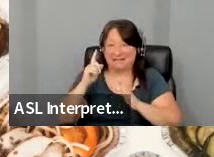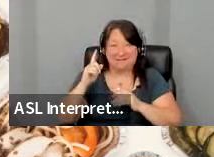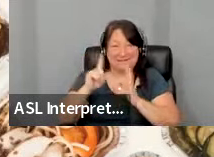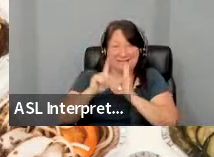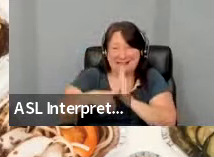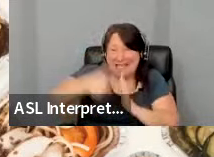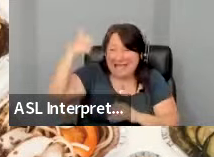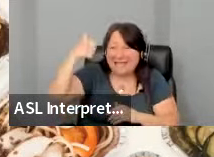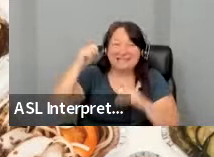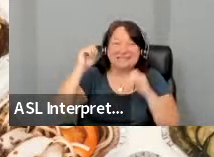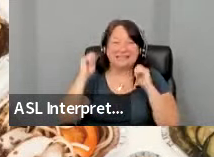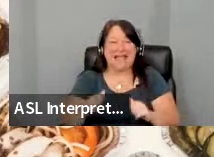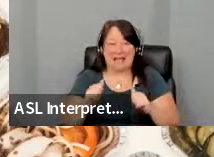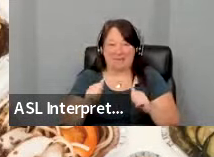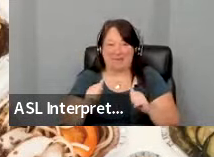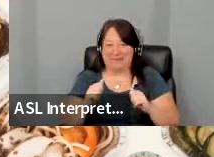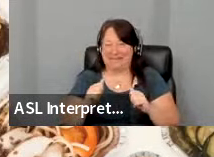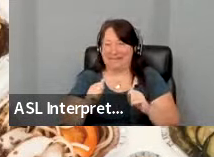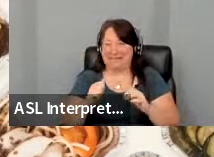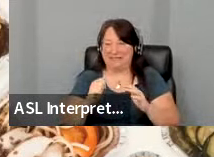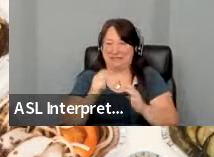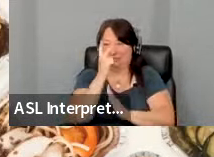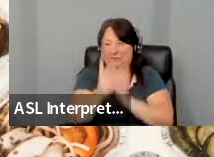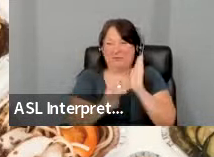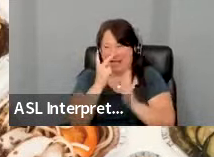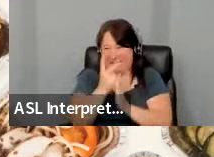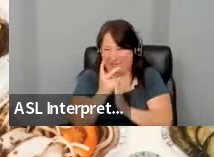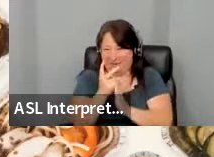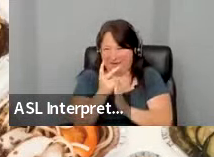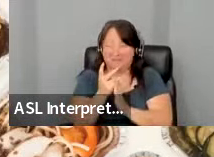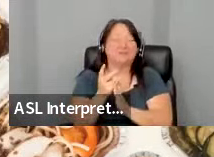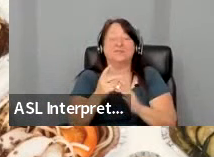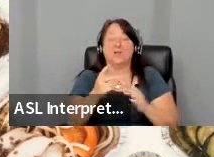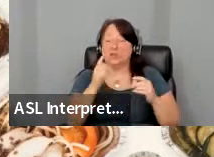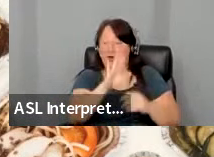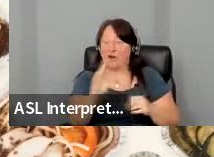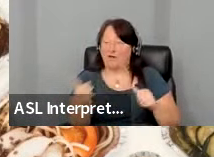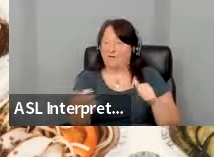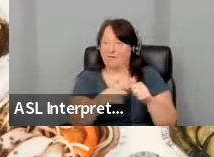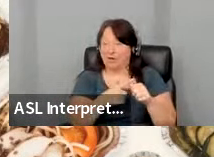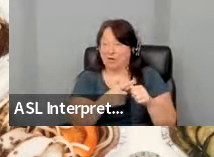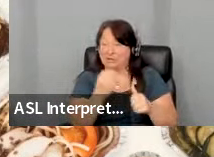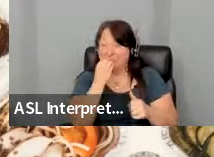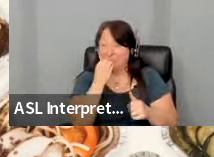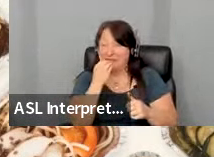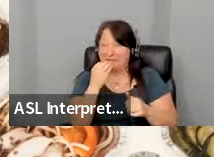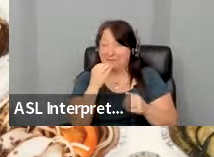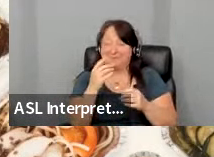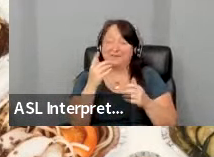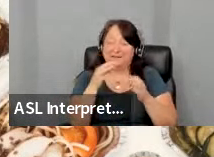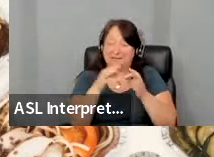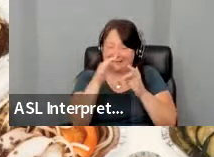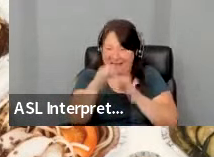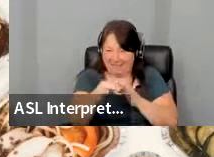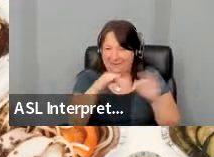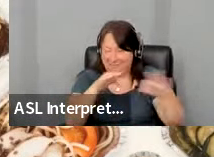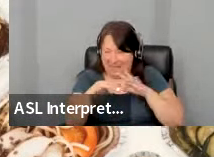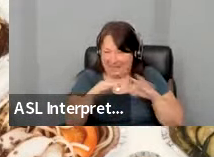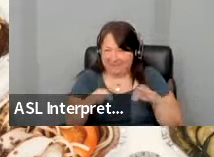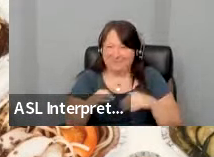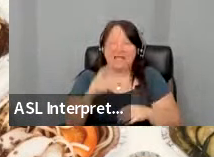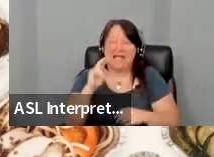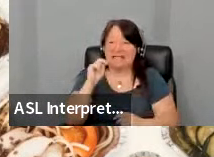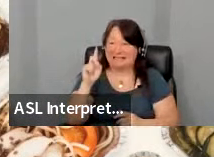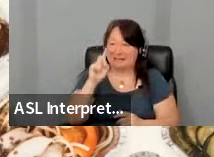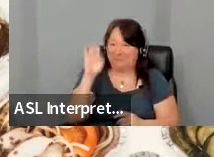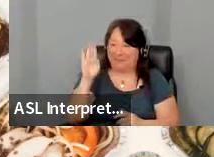hours. What this does is it delays when the clock starts for your first meal. So let's say you have an NDB 1 hour and 45 minutes into